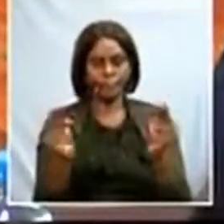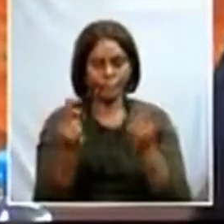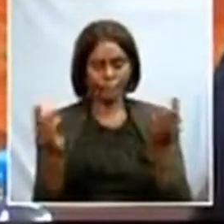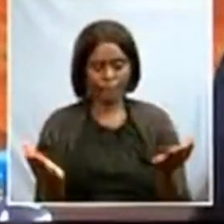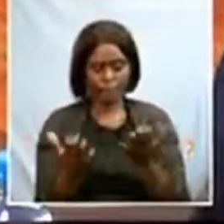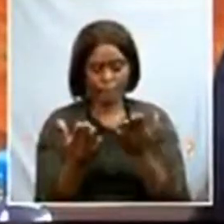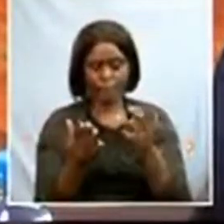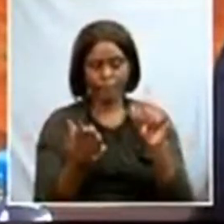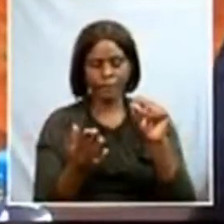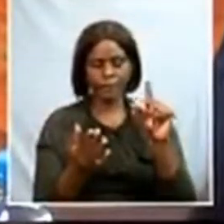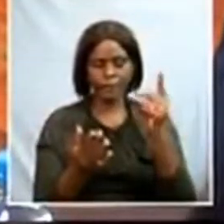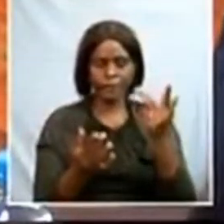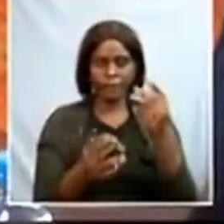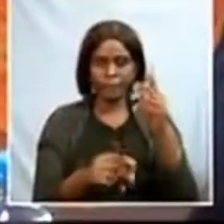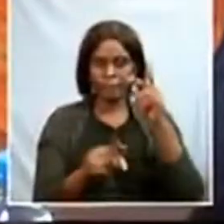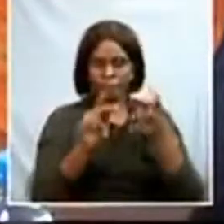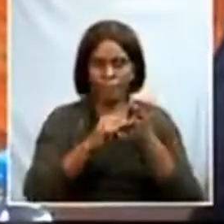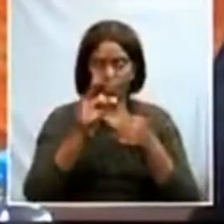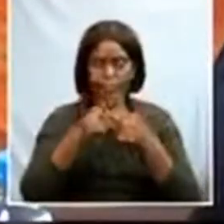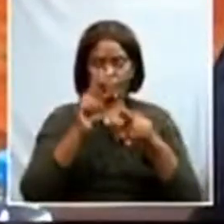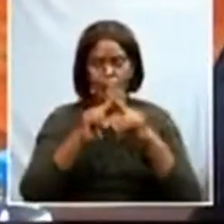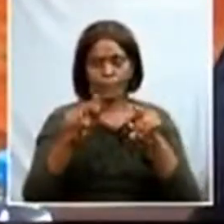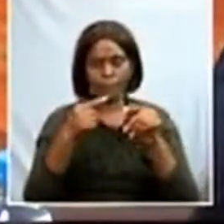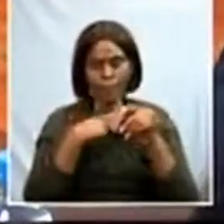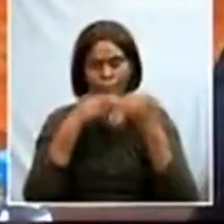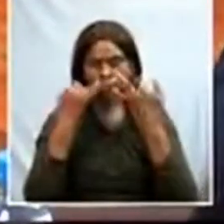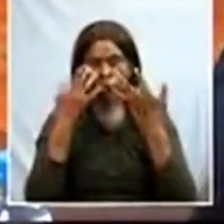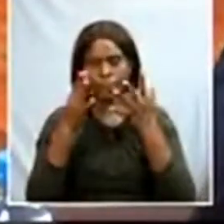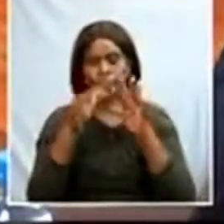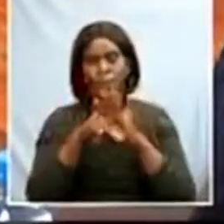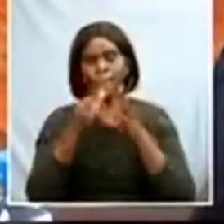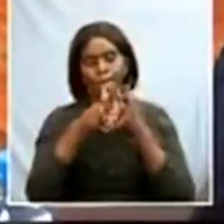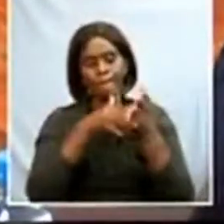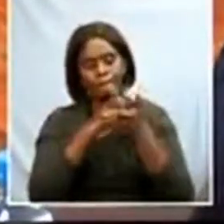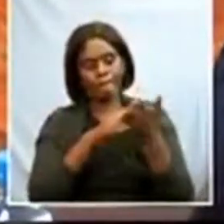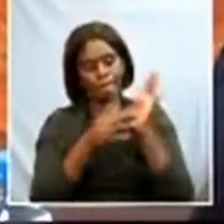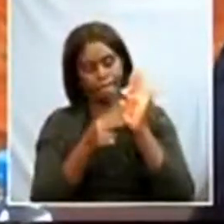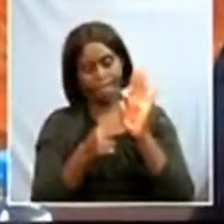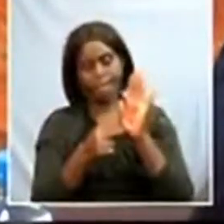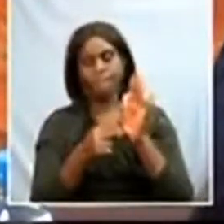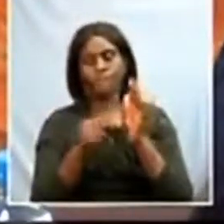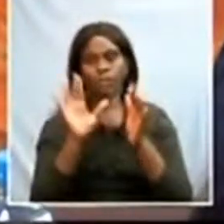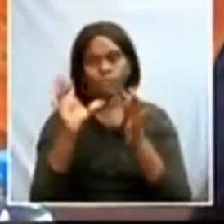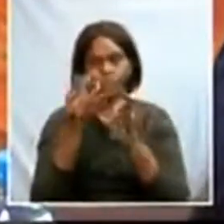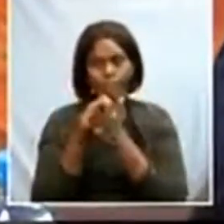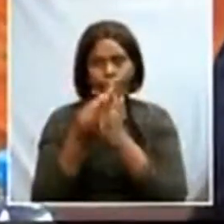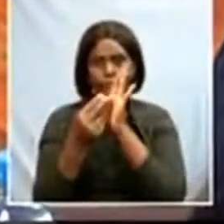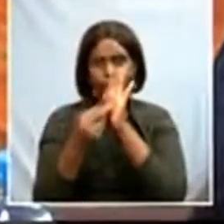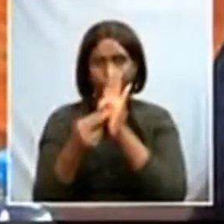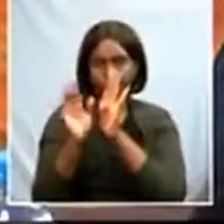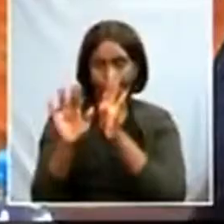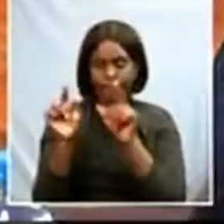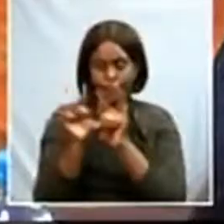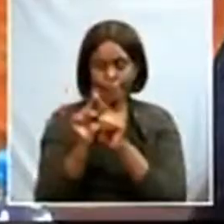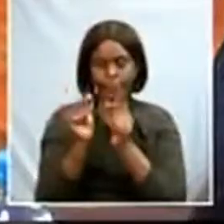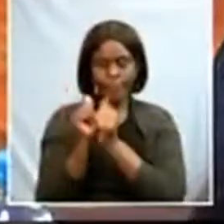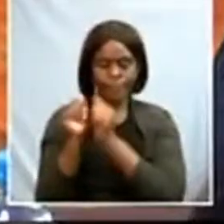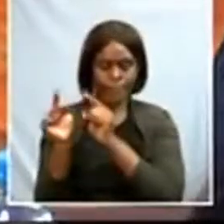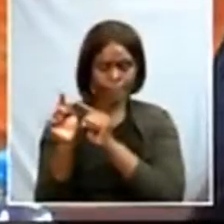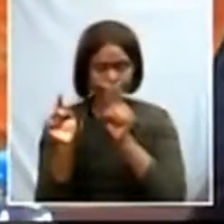reconciliation of 2023 CDF programs, Chair, as I mentioned in the table there, the balances are showing, and then